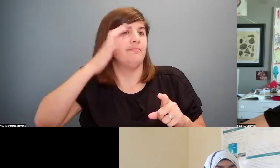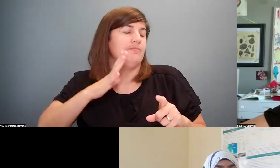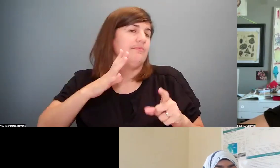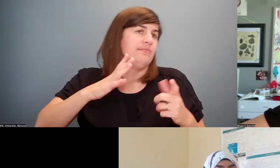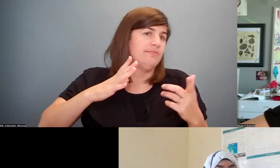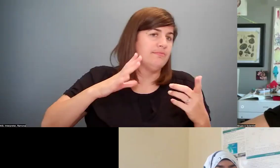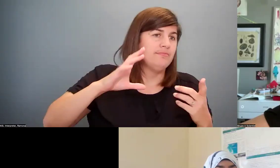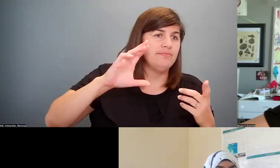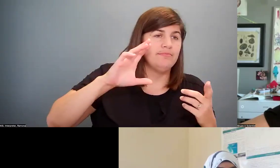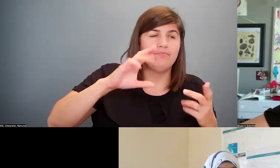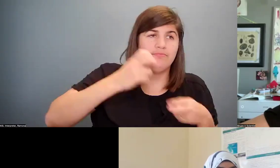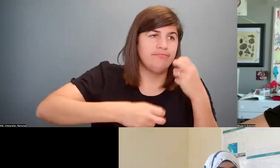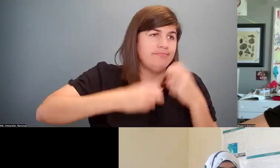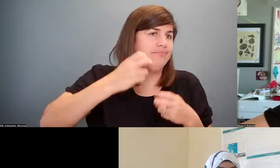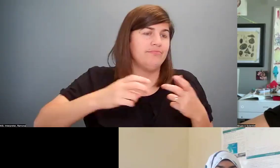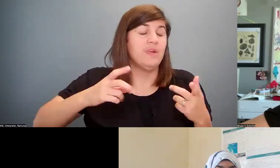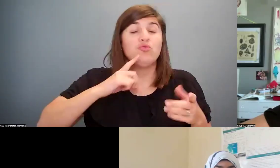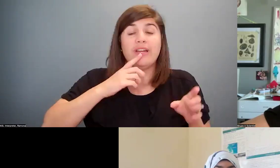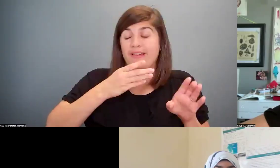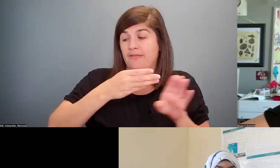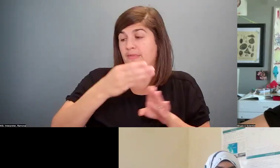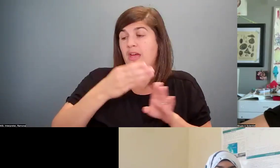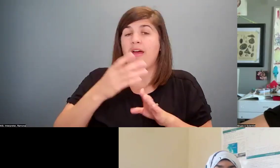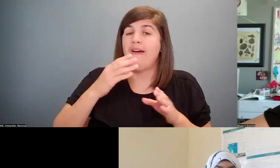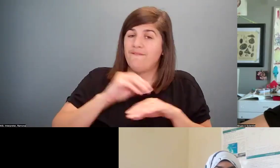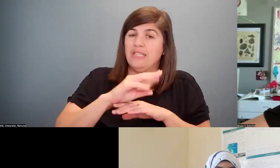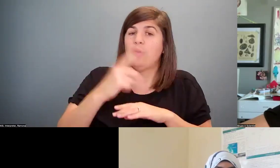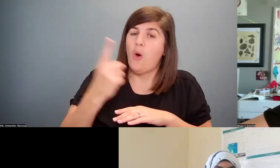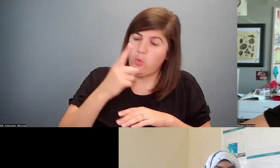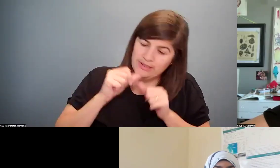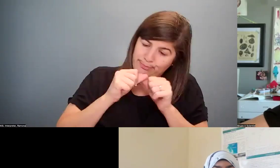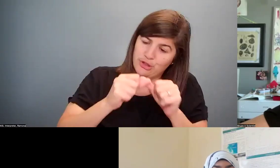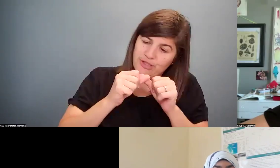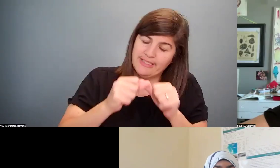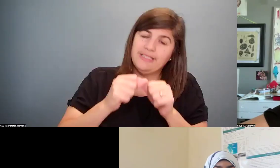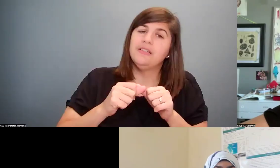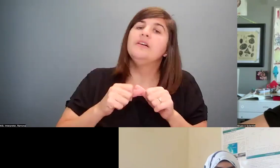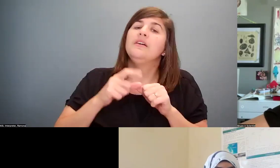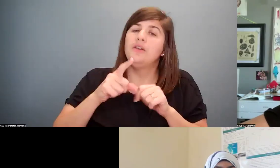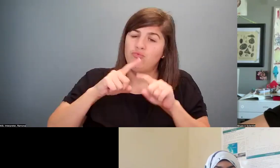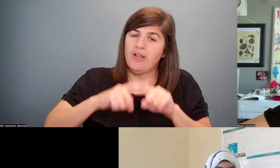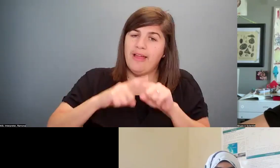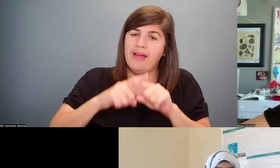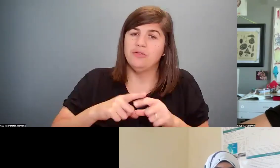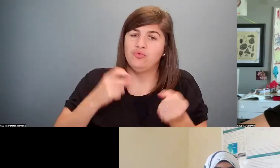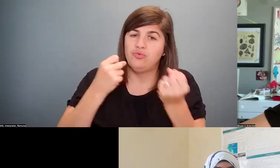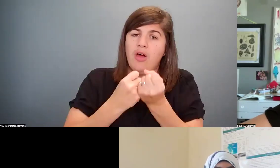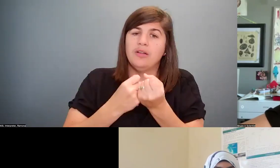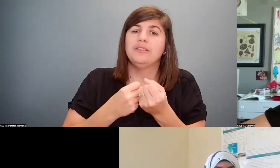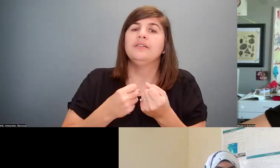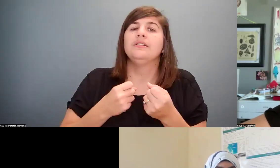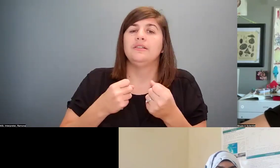field. Advice that I have is to always persist and to rely on a strong support